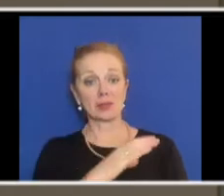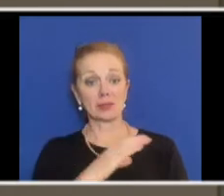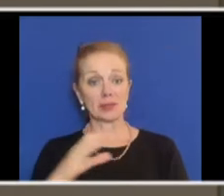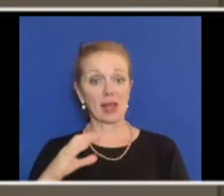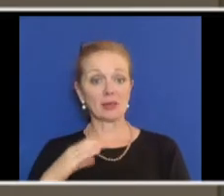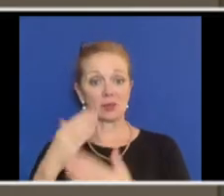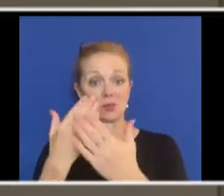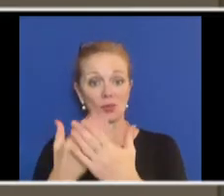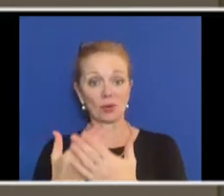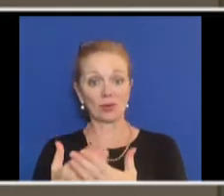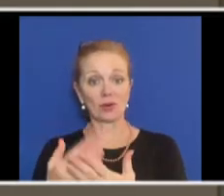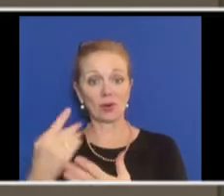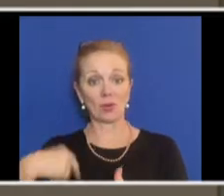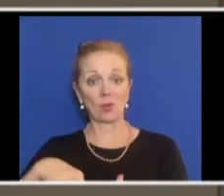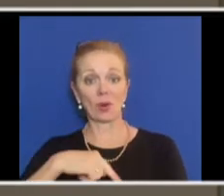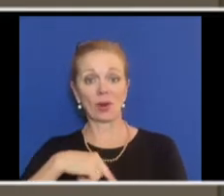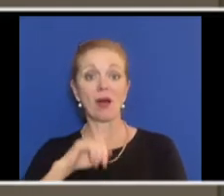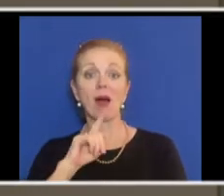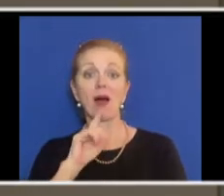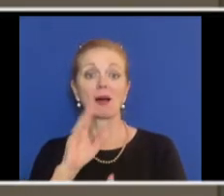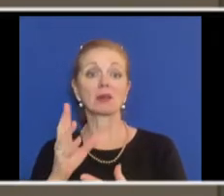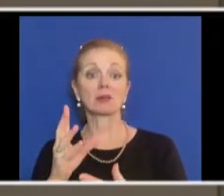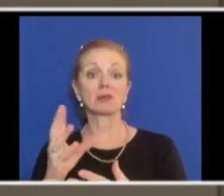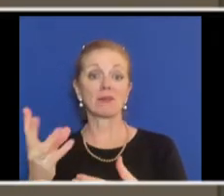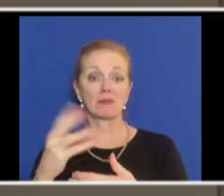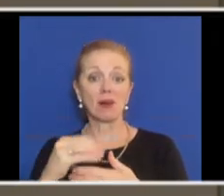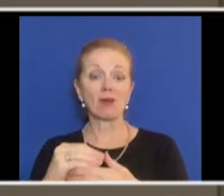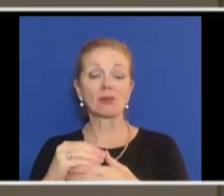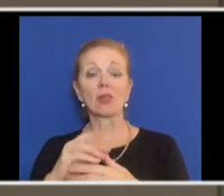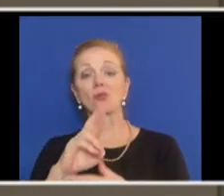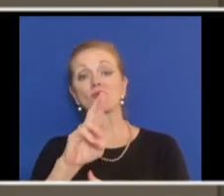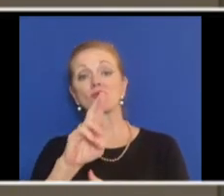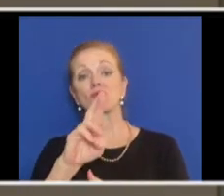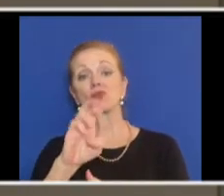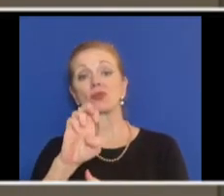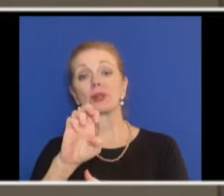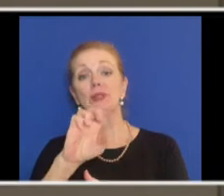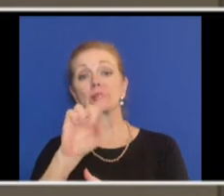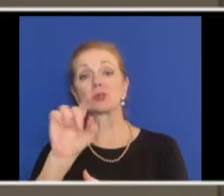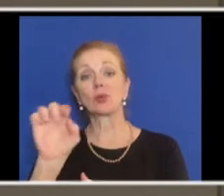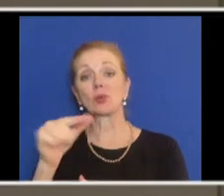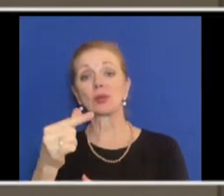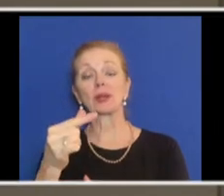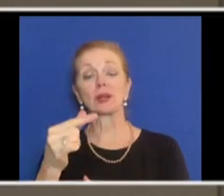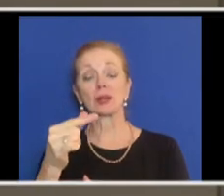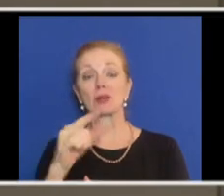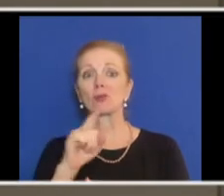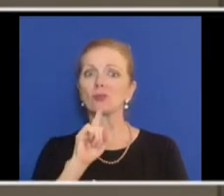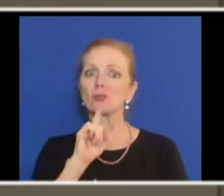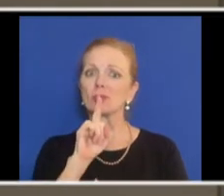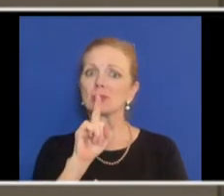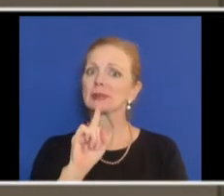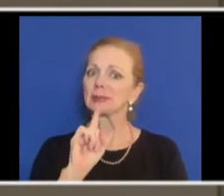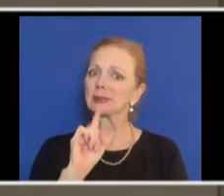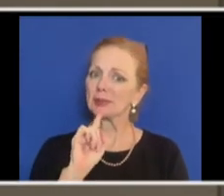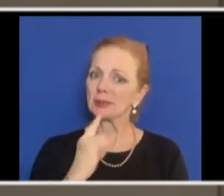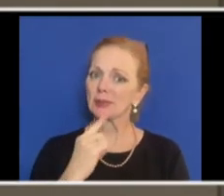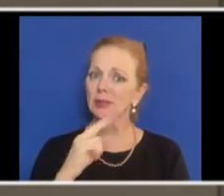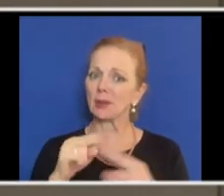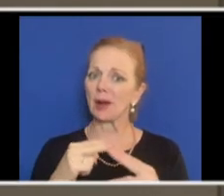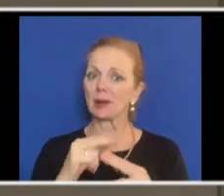that we are engaged in the rezonings and you know we are adamant about not